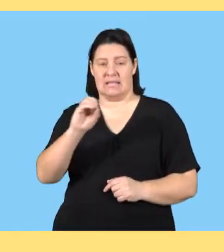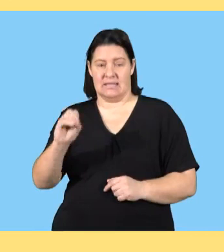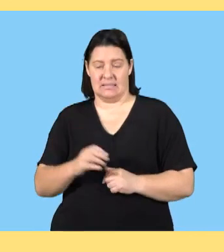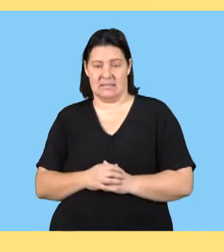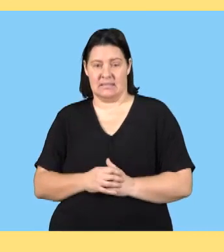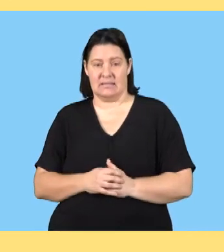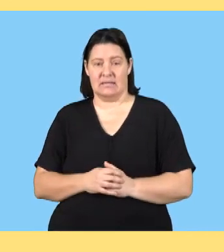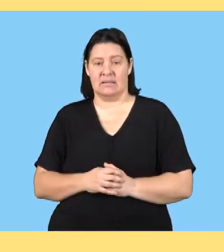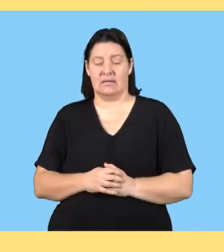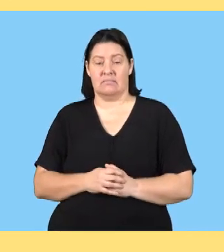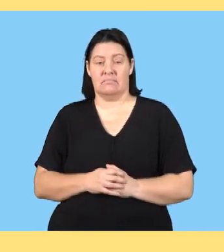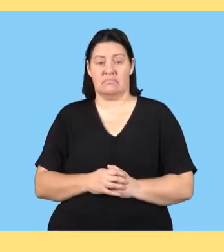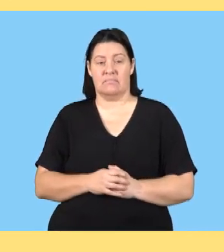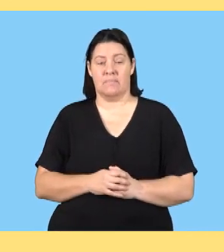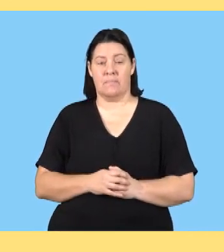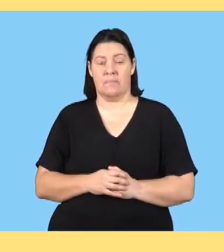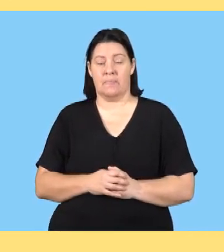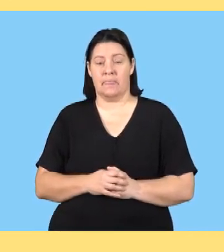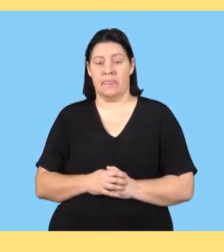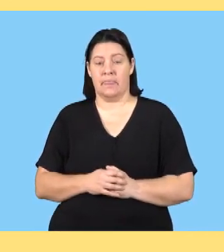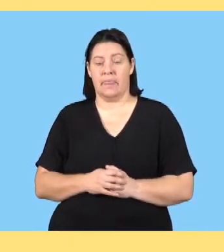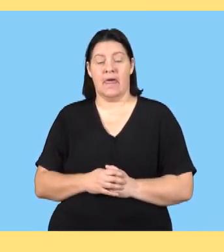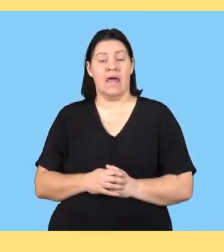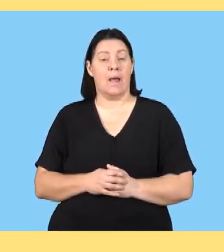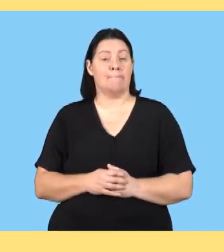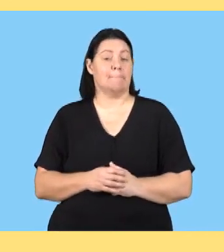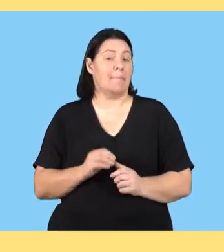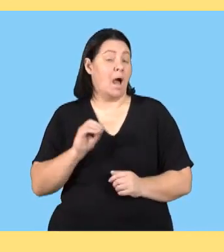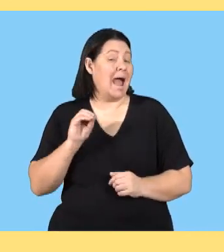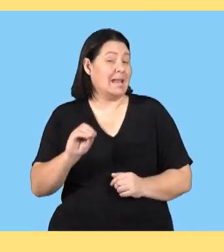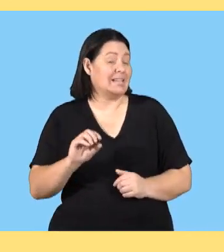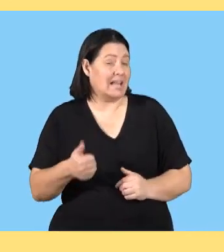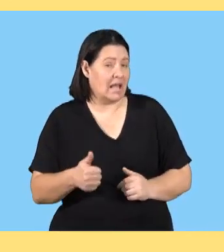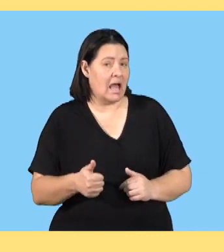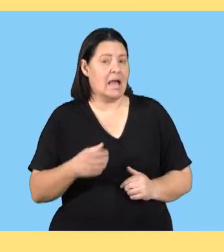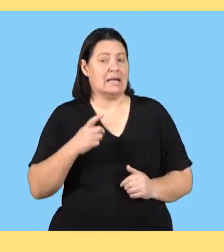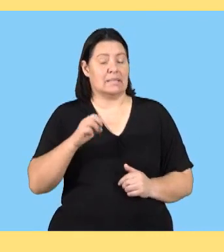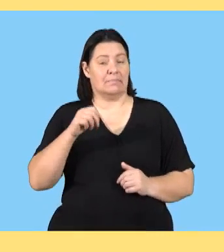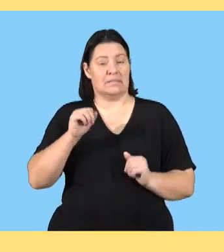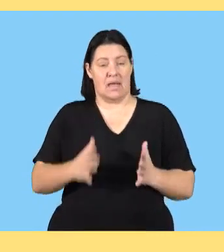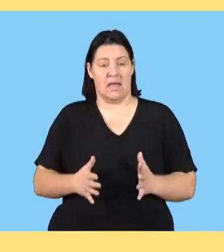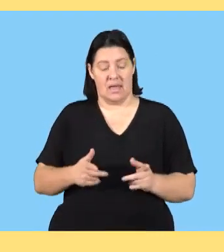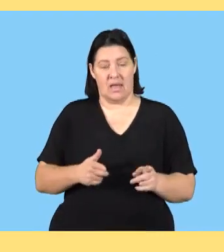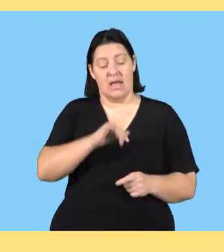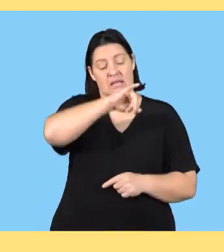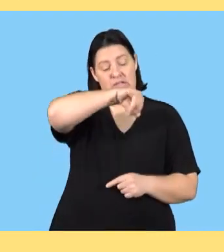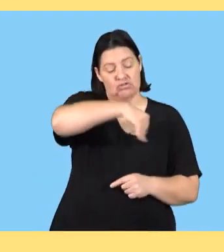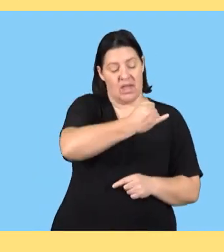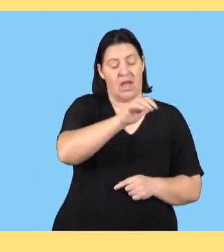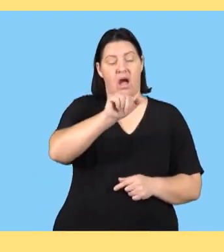1,300. And the next entry has to do now with the debtor,